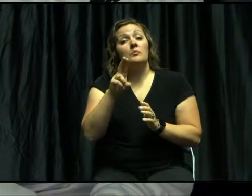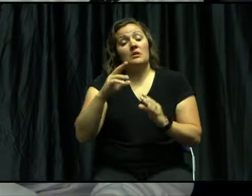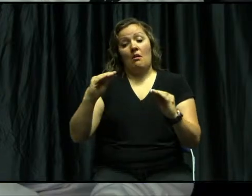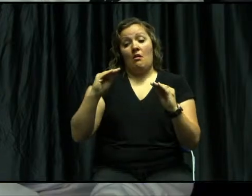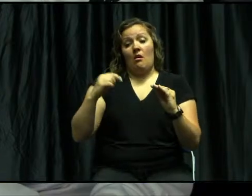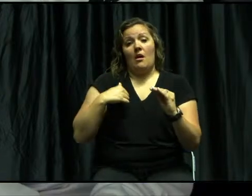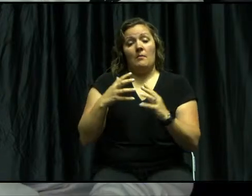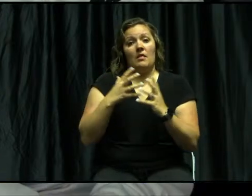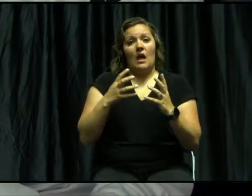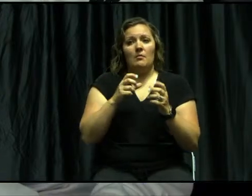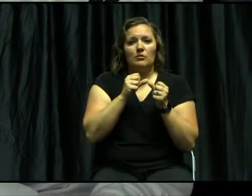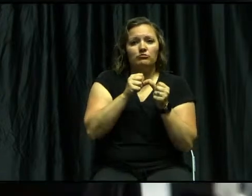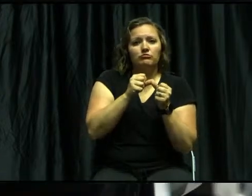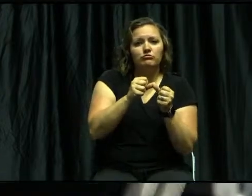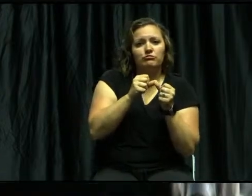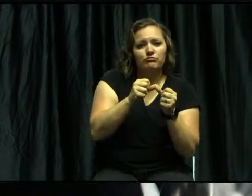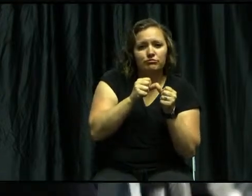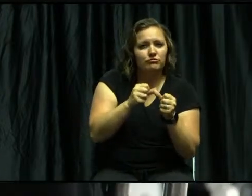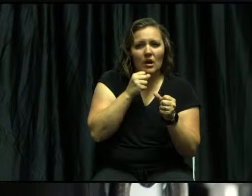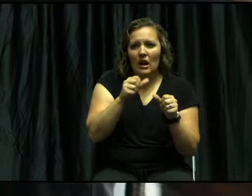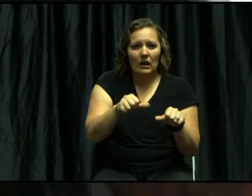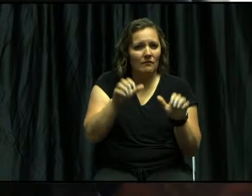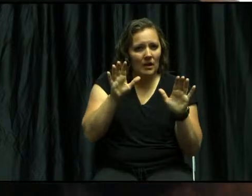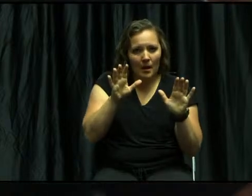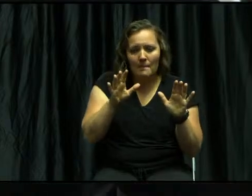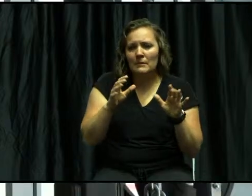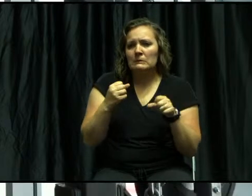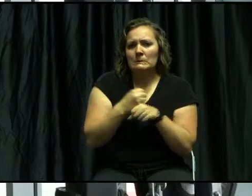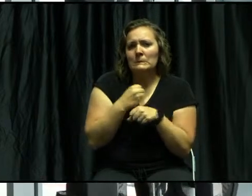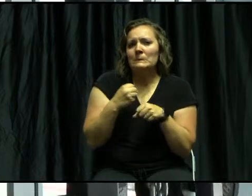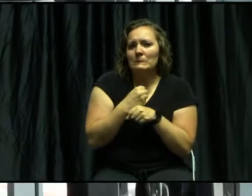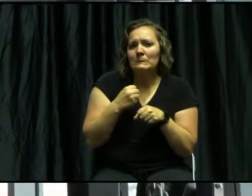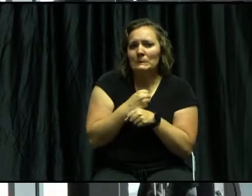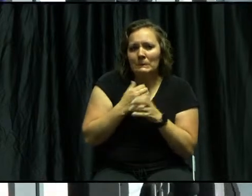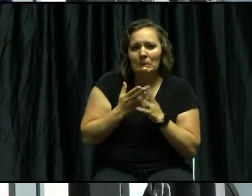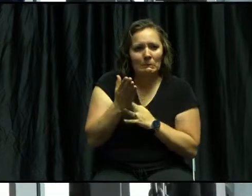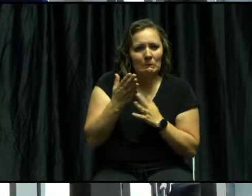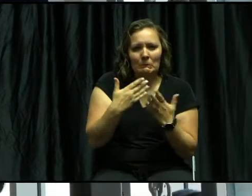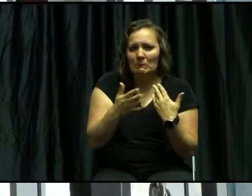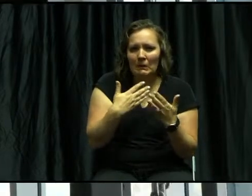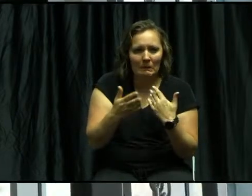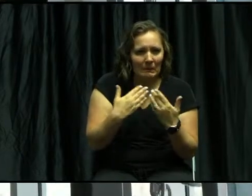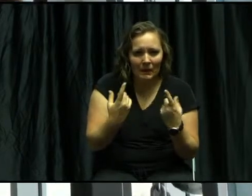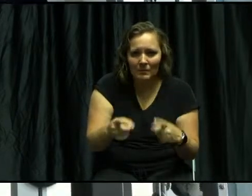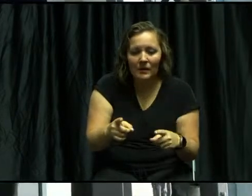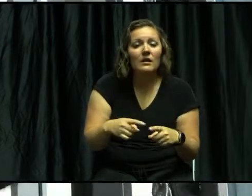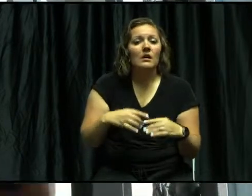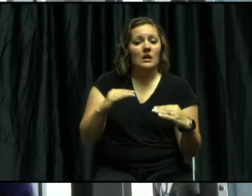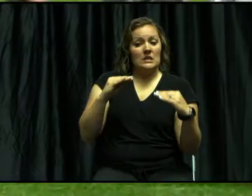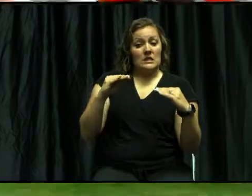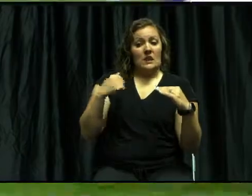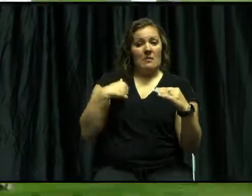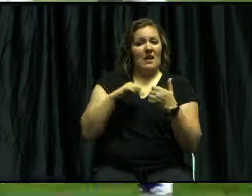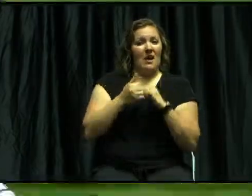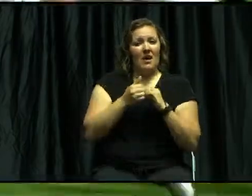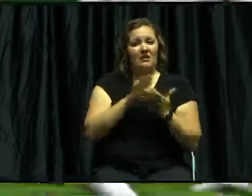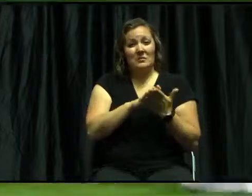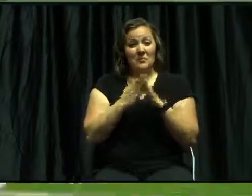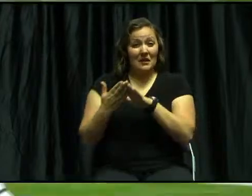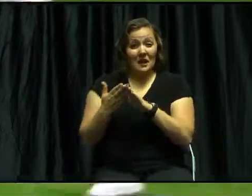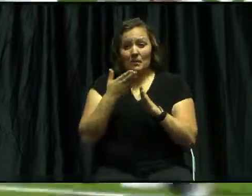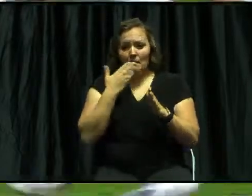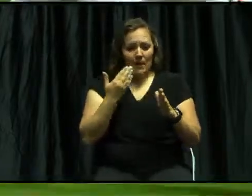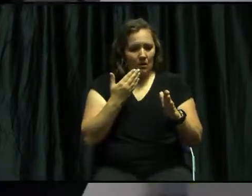about perseverance and fighting through no matter what. It's just taught me how to become a better version